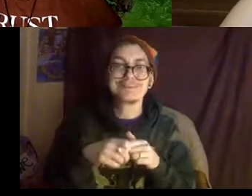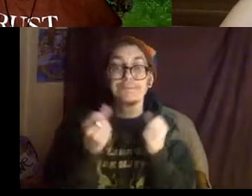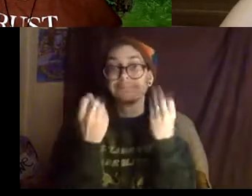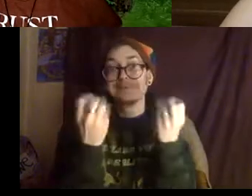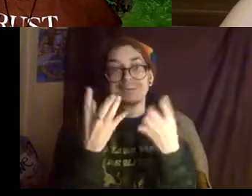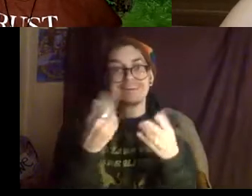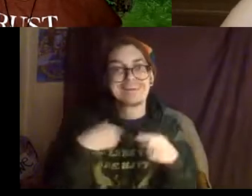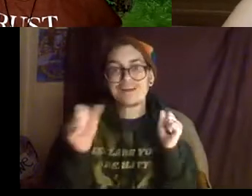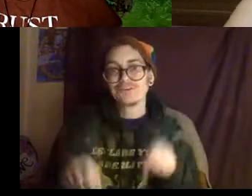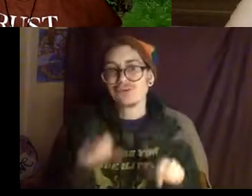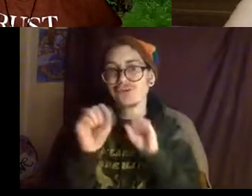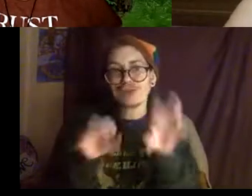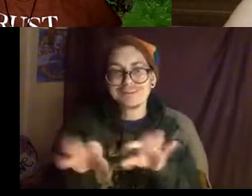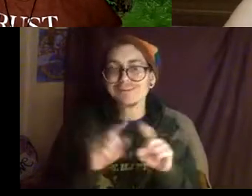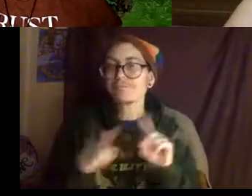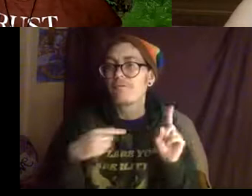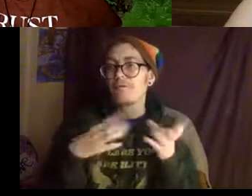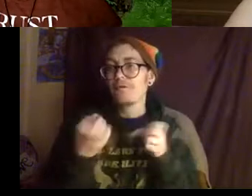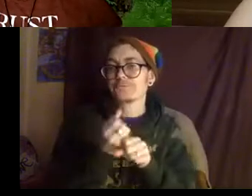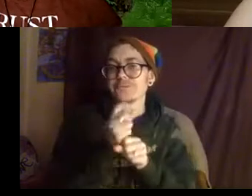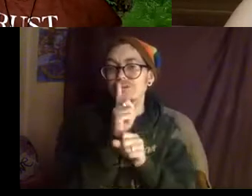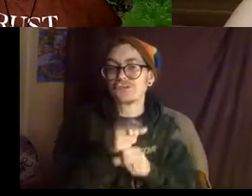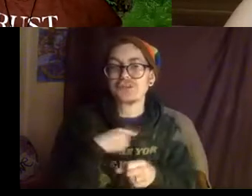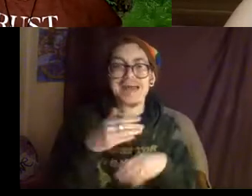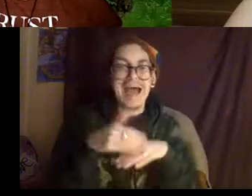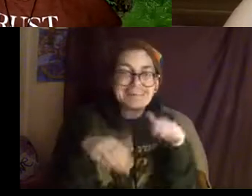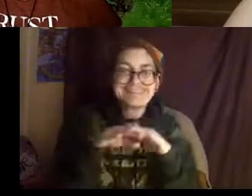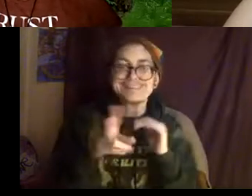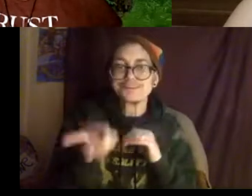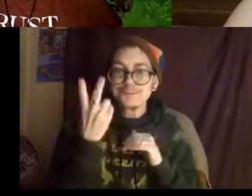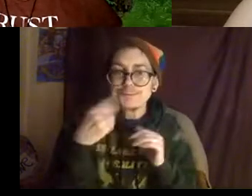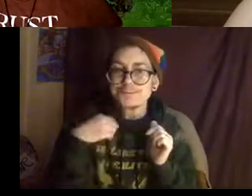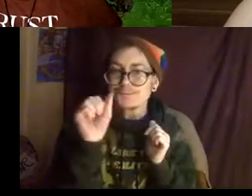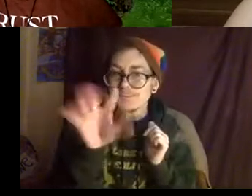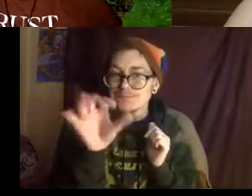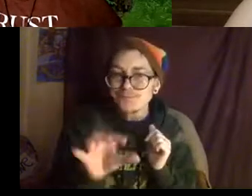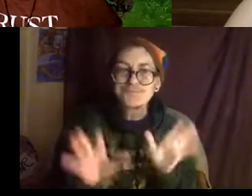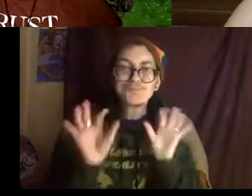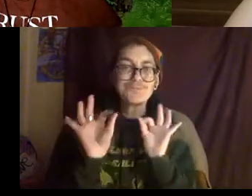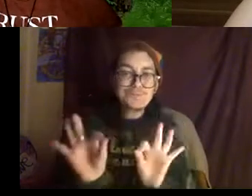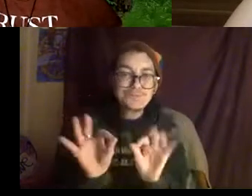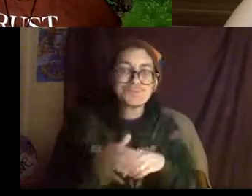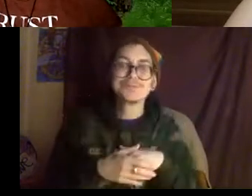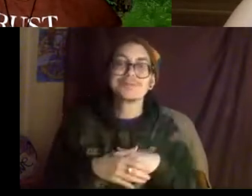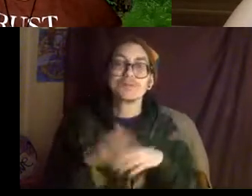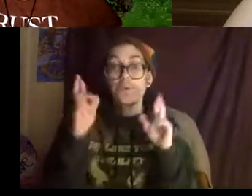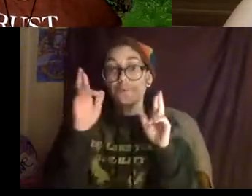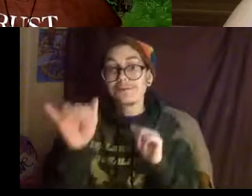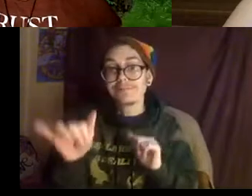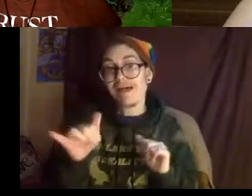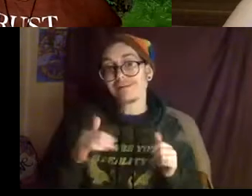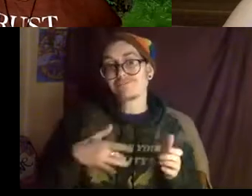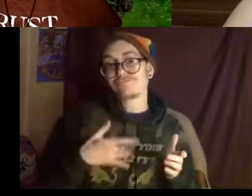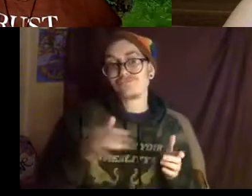So those are the two tools that I use, and there's many others that I could share. But I wanted to share two that people might